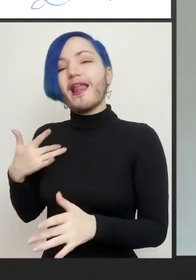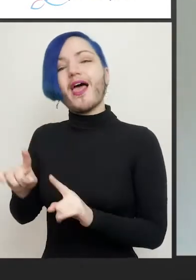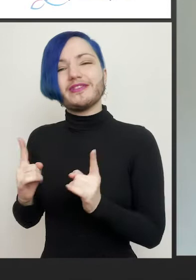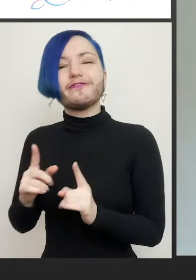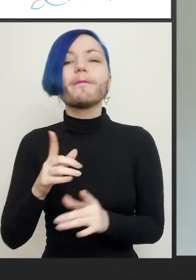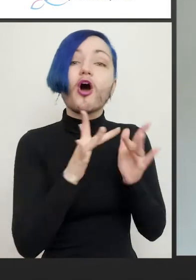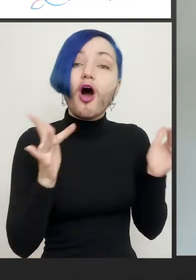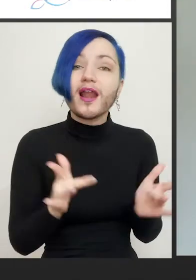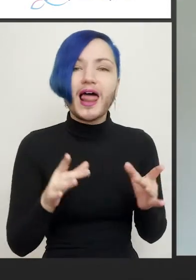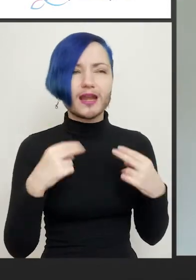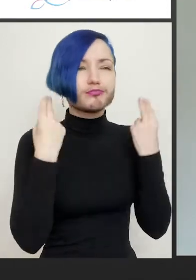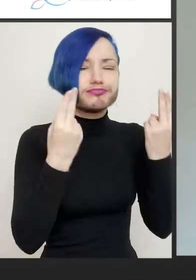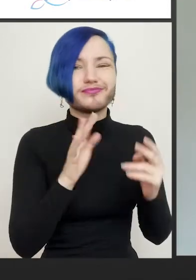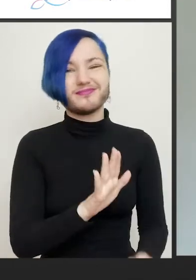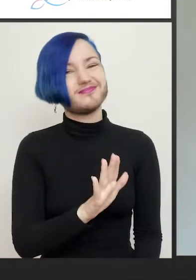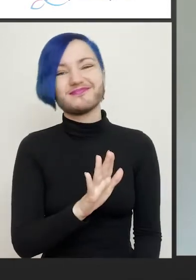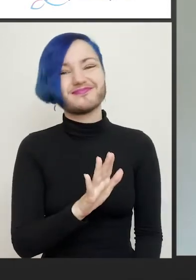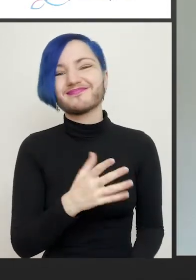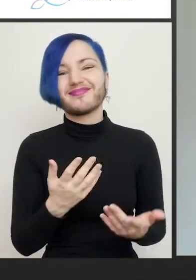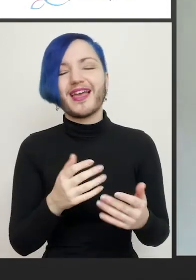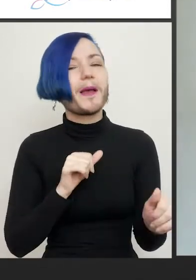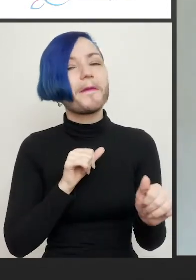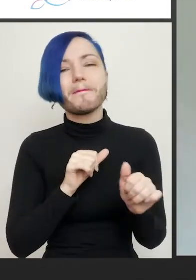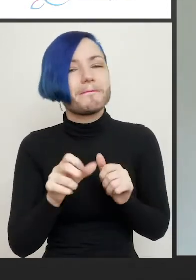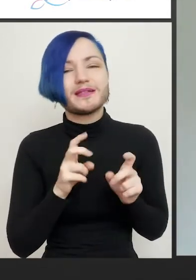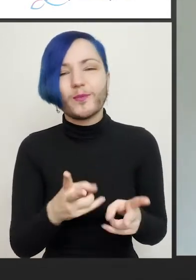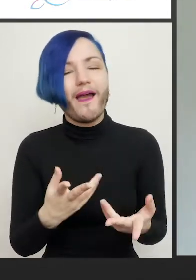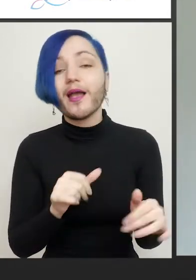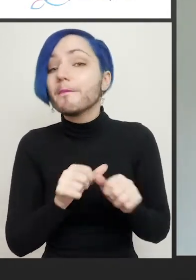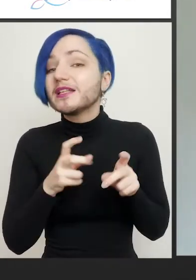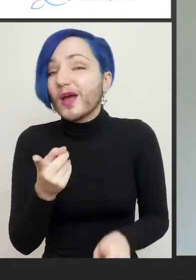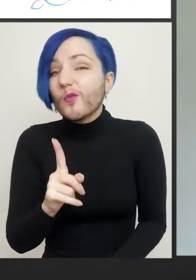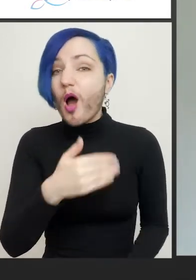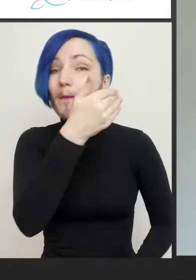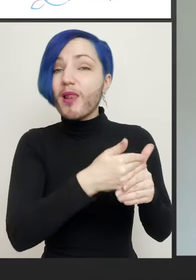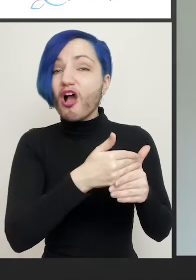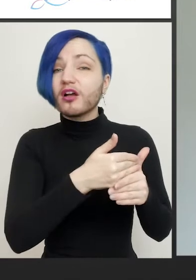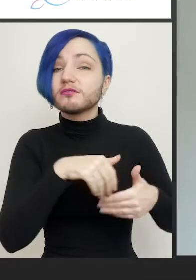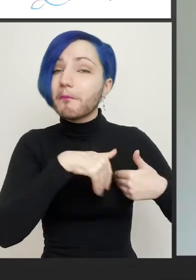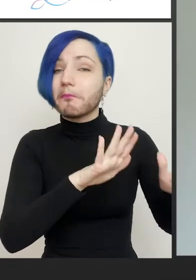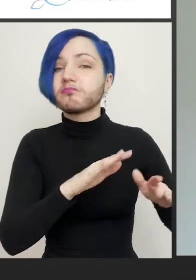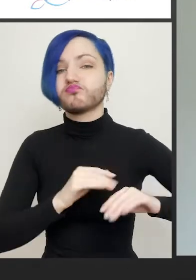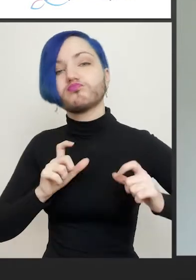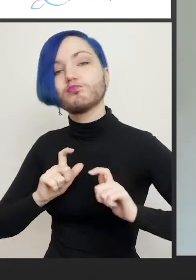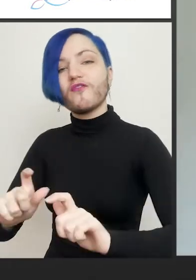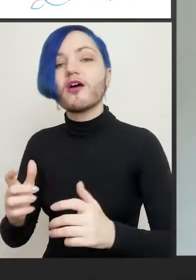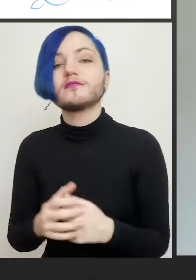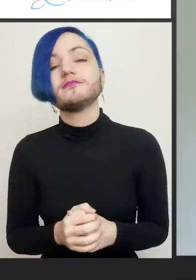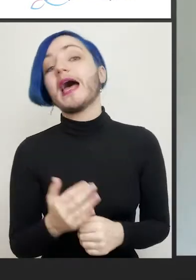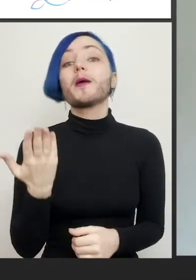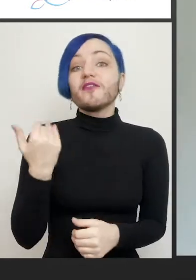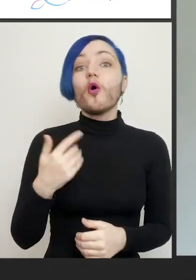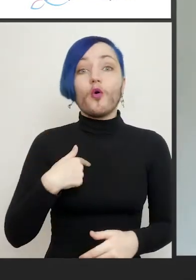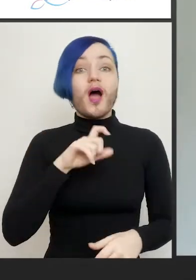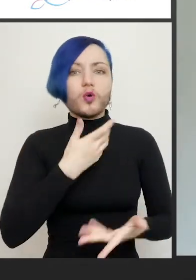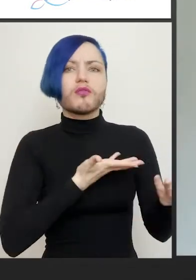and often it's just better to block and move on. That's really that would be the key message I would say to anyone, because I used to not, and I used to